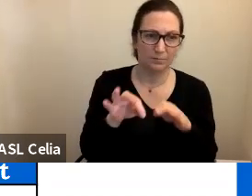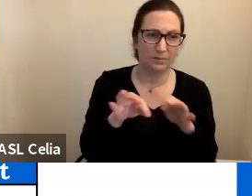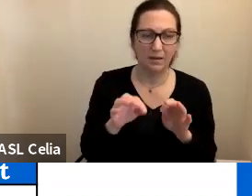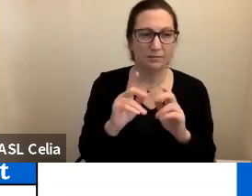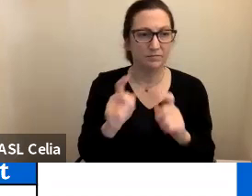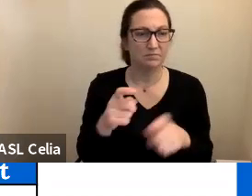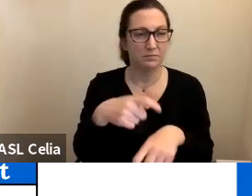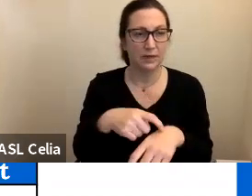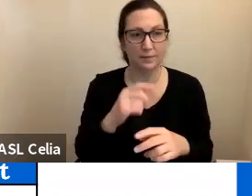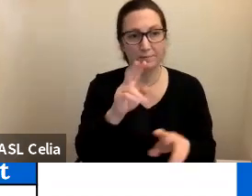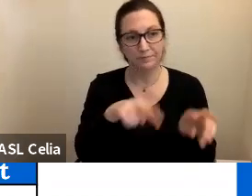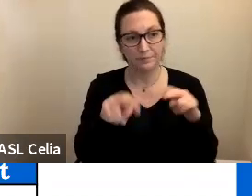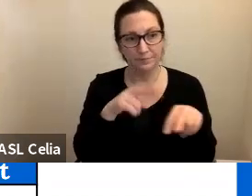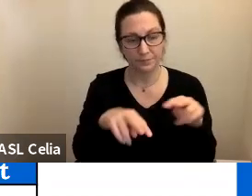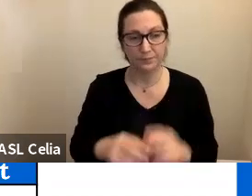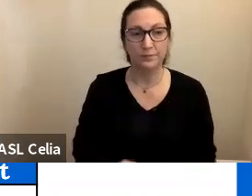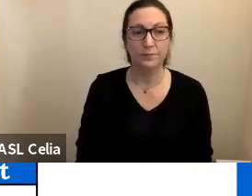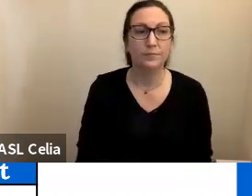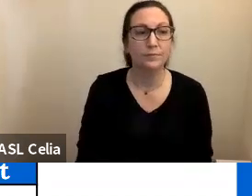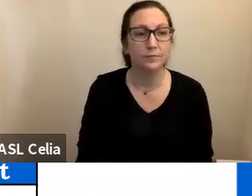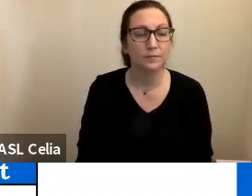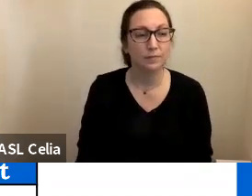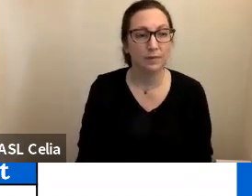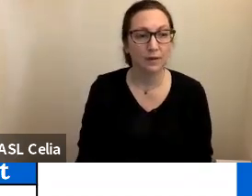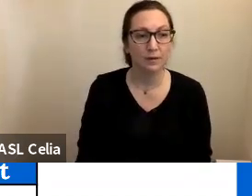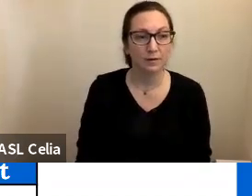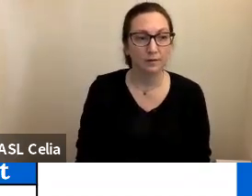minute to take a look.